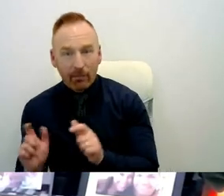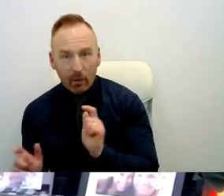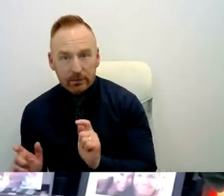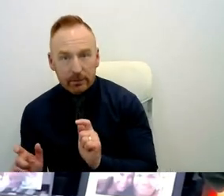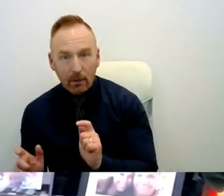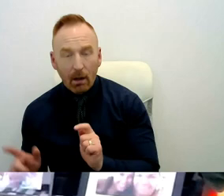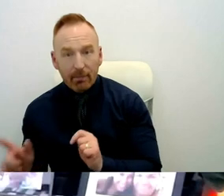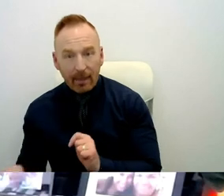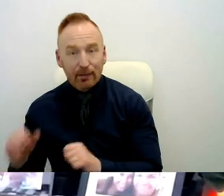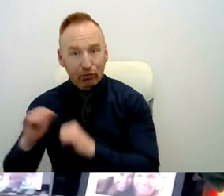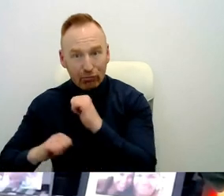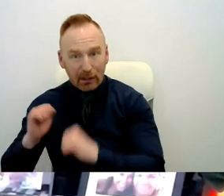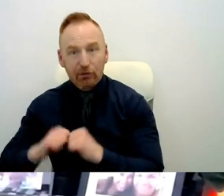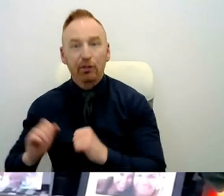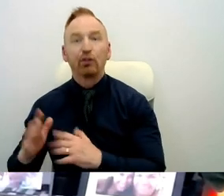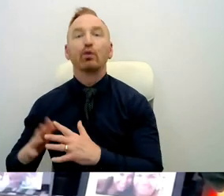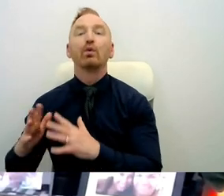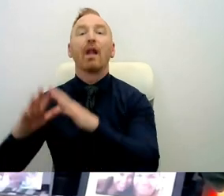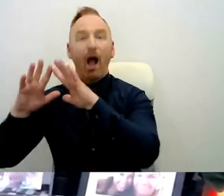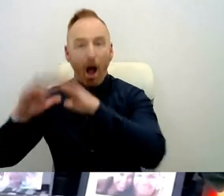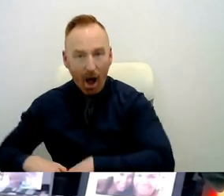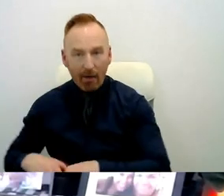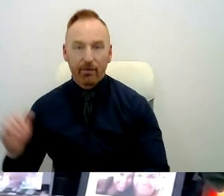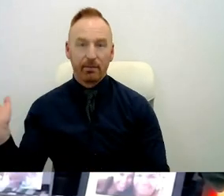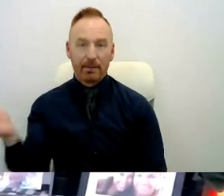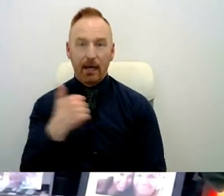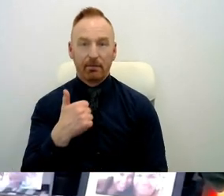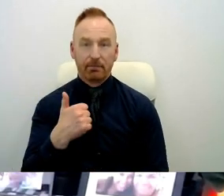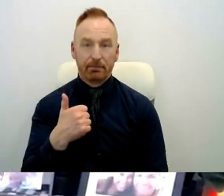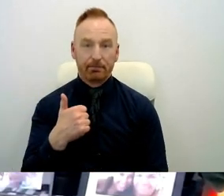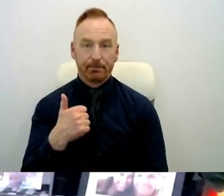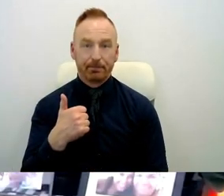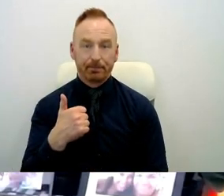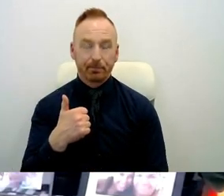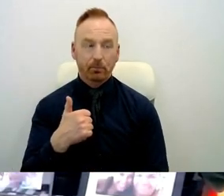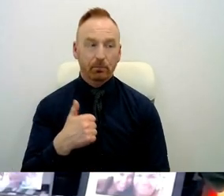to dismantle those structures themselves, right? So